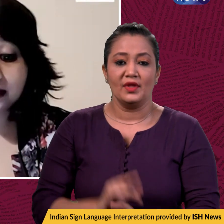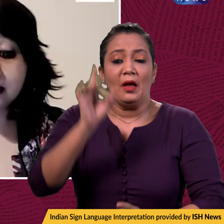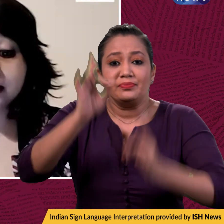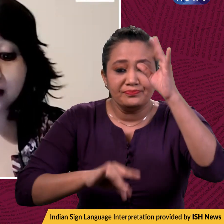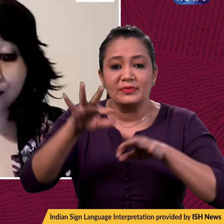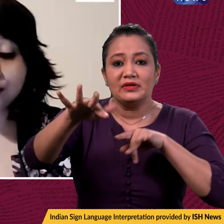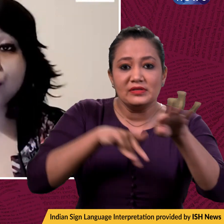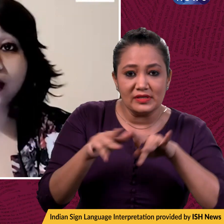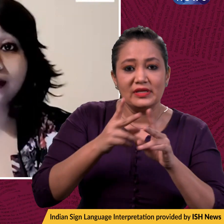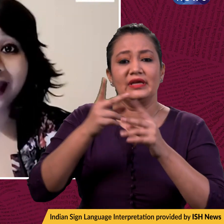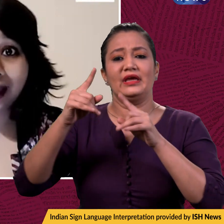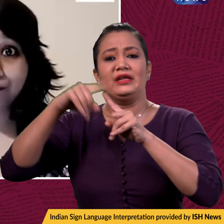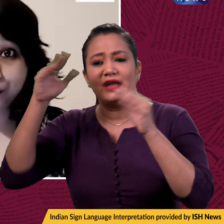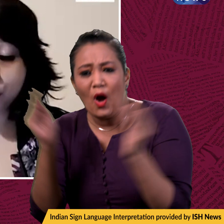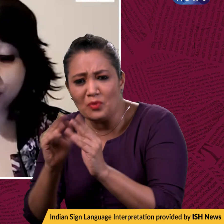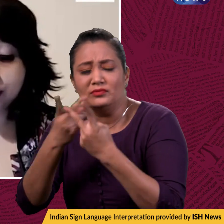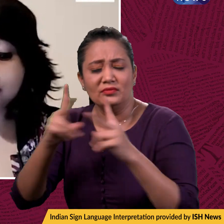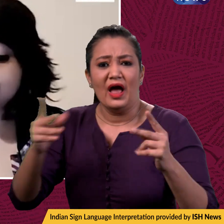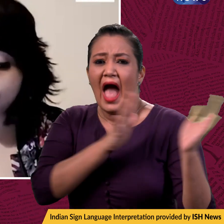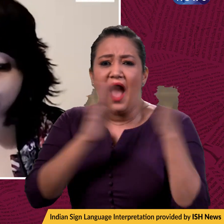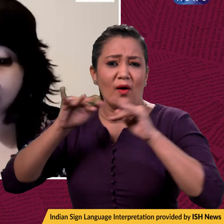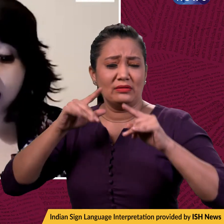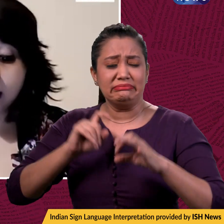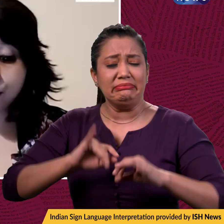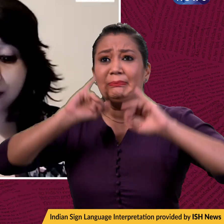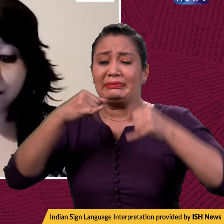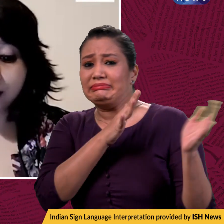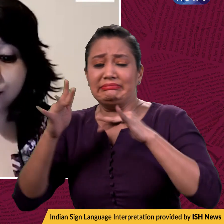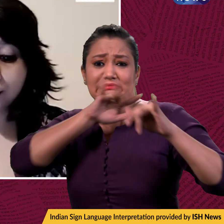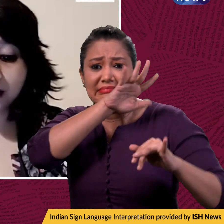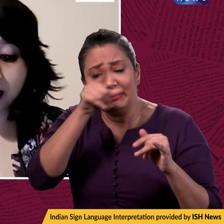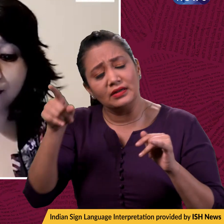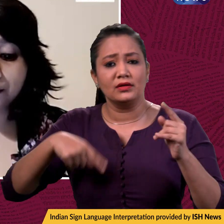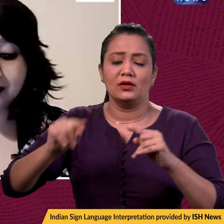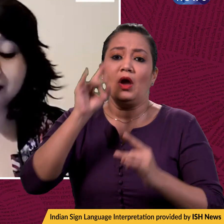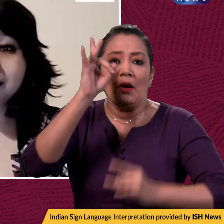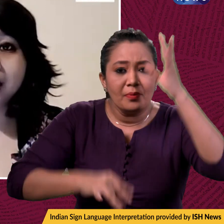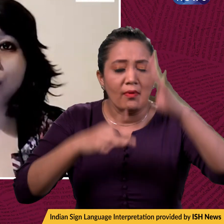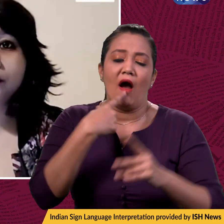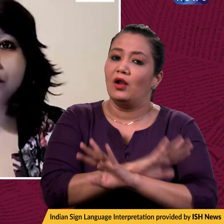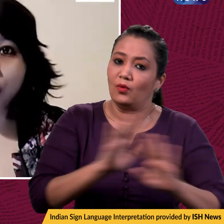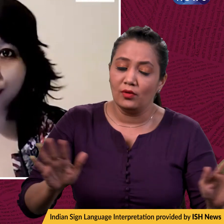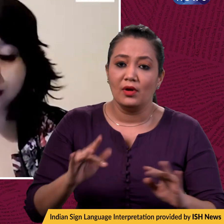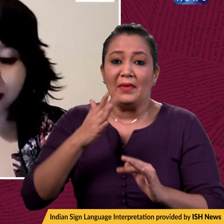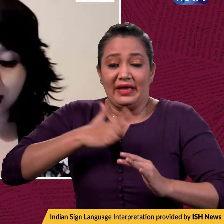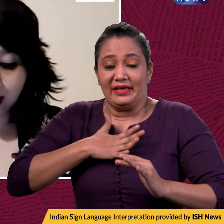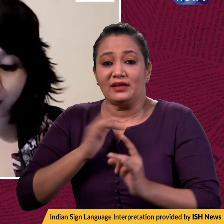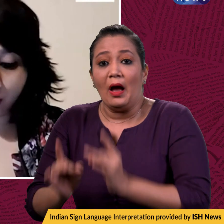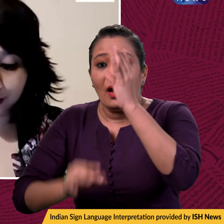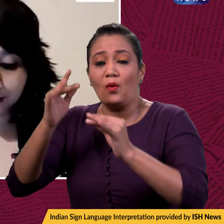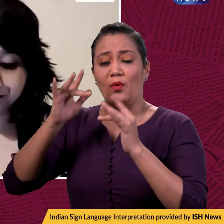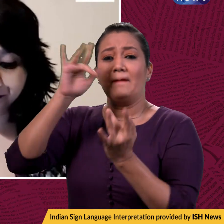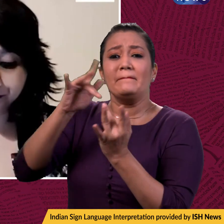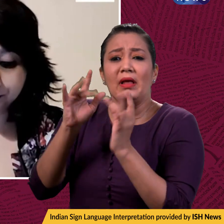in cities and towns where the air quality is poor, and green crackers will be allowed at places with moderate